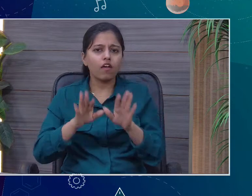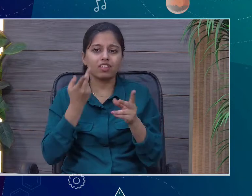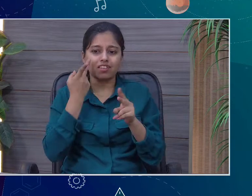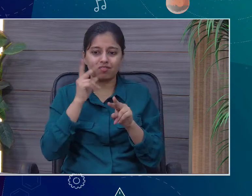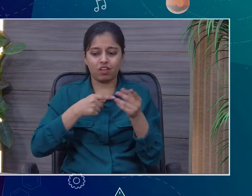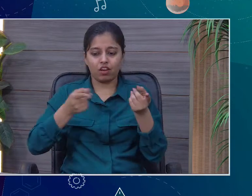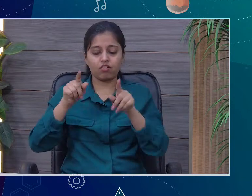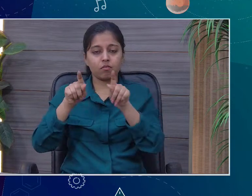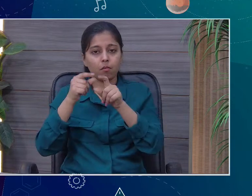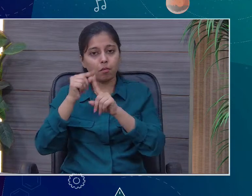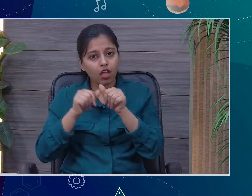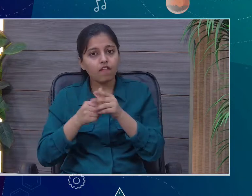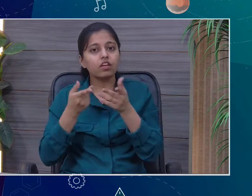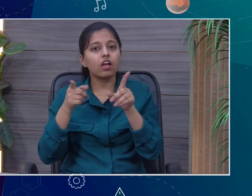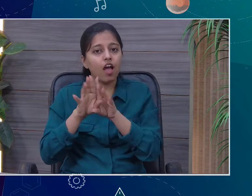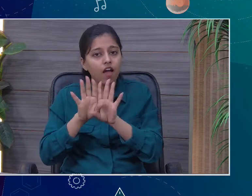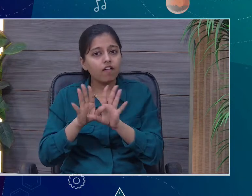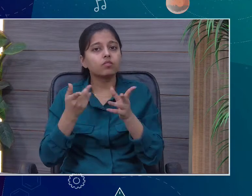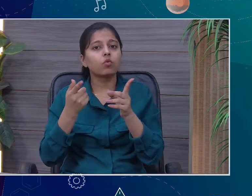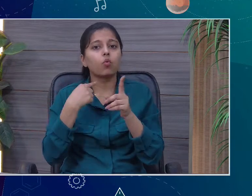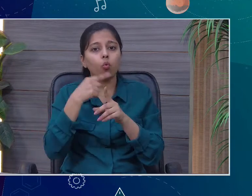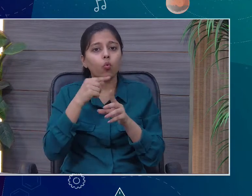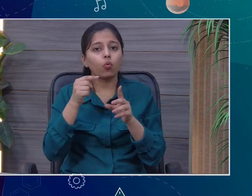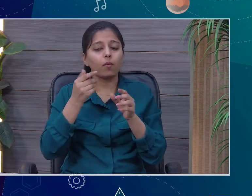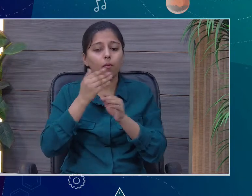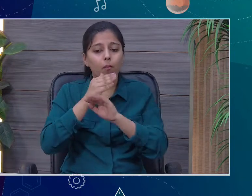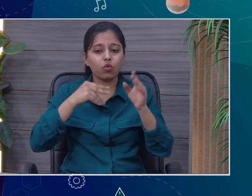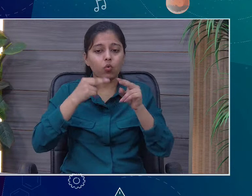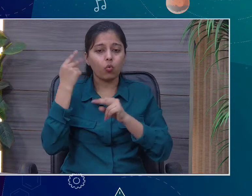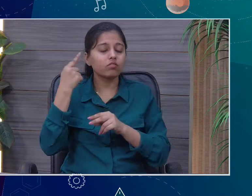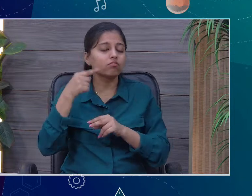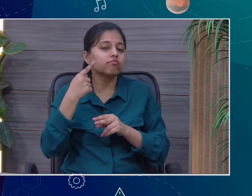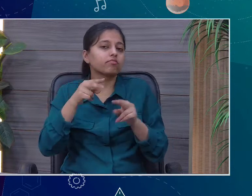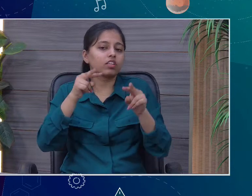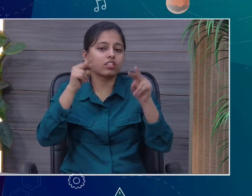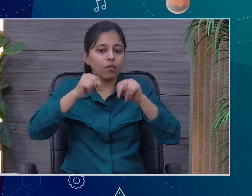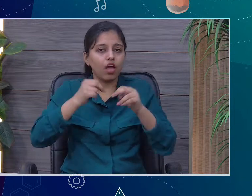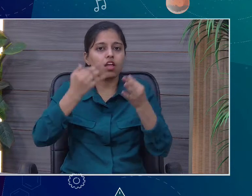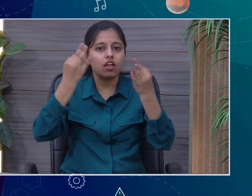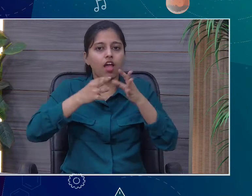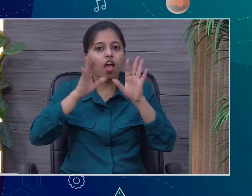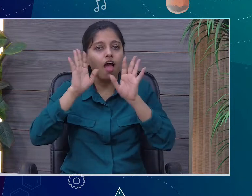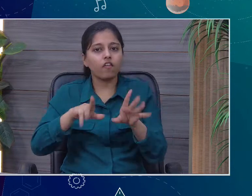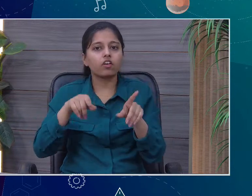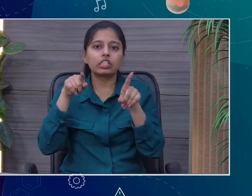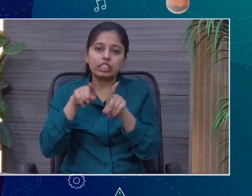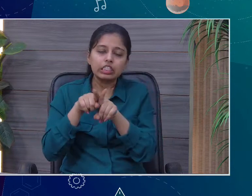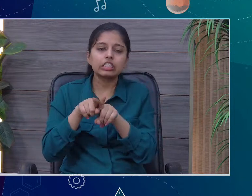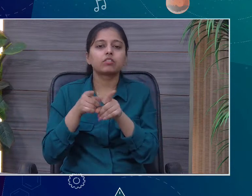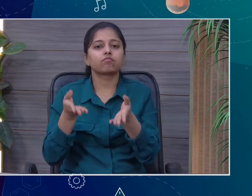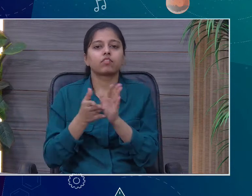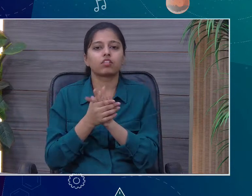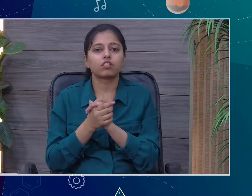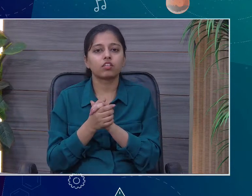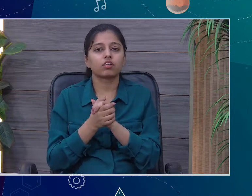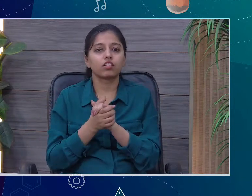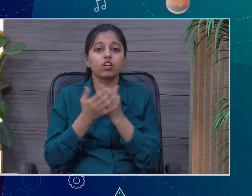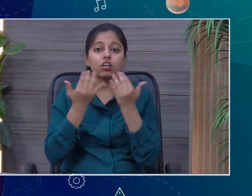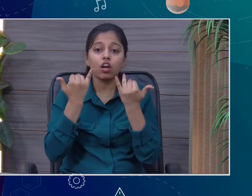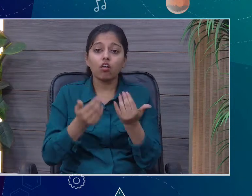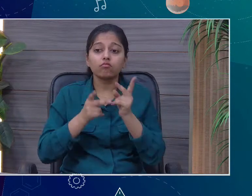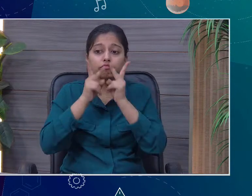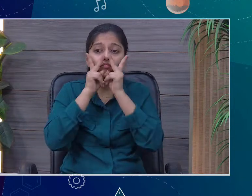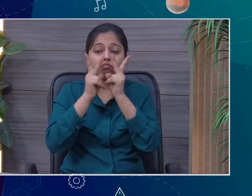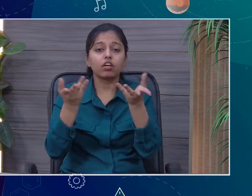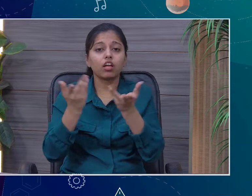buddies, their peers, the children with special need. So they can visualize it very clearly that okay, now they have seen it